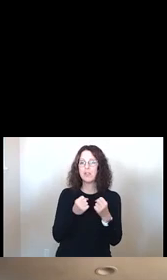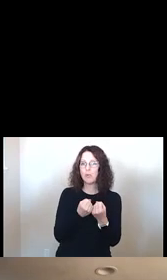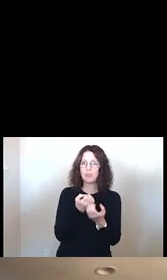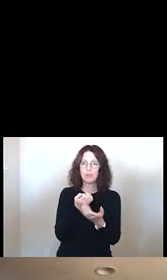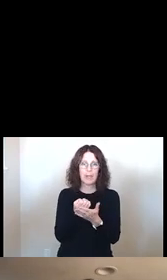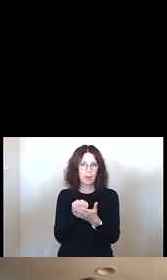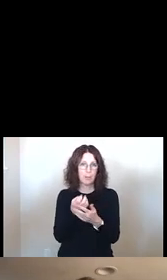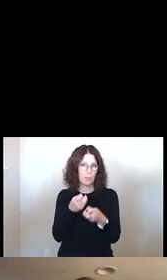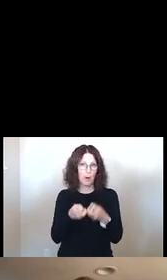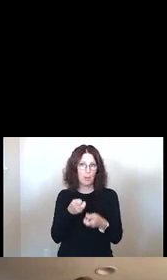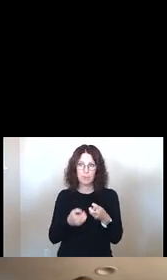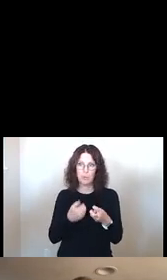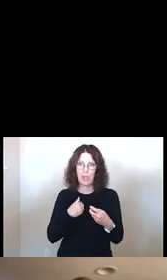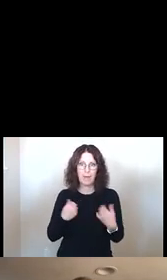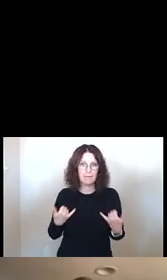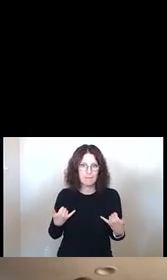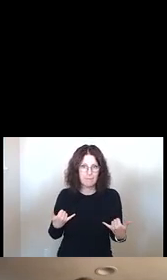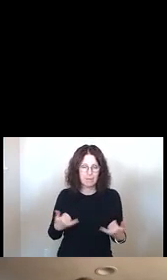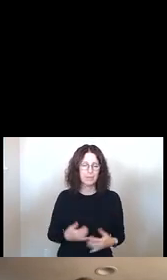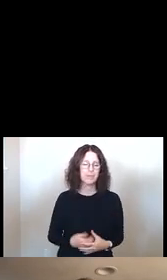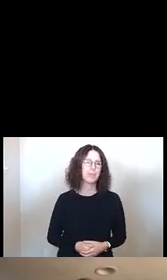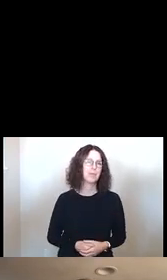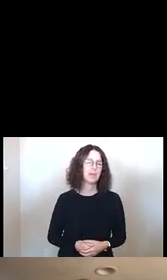These vast amount of information